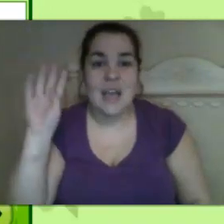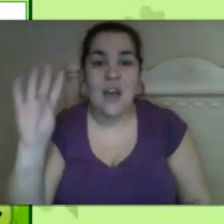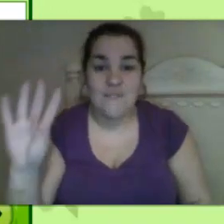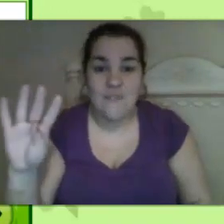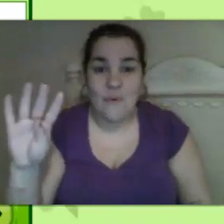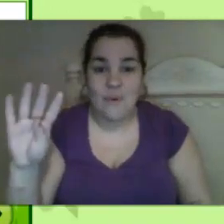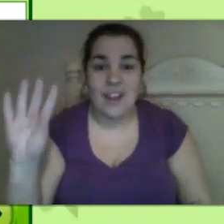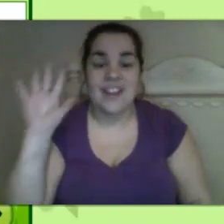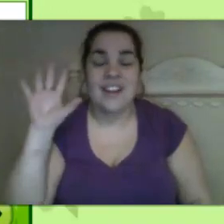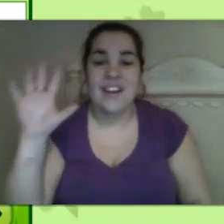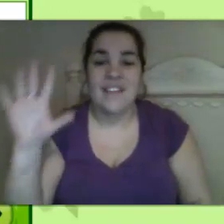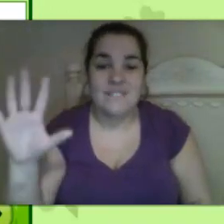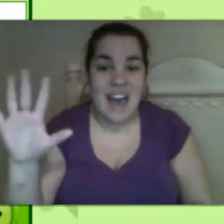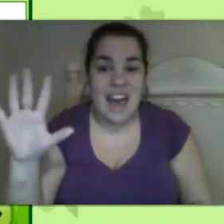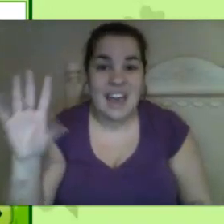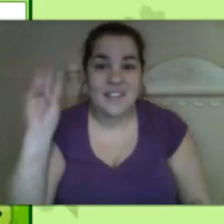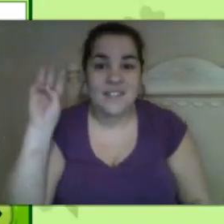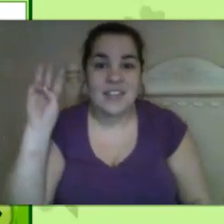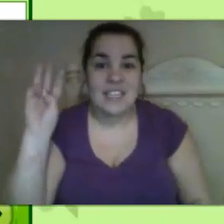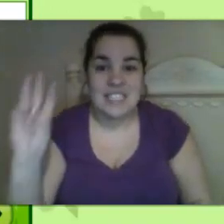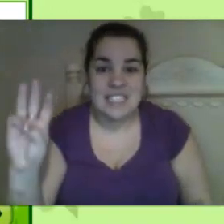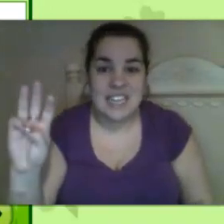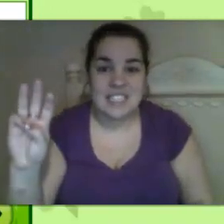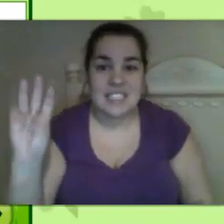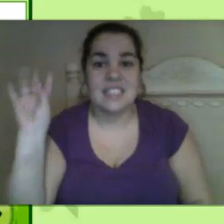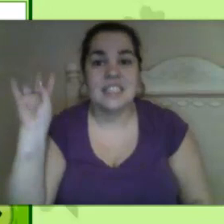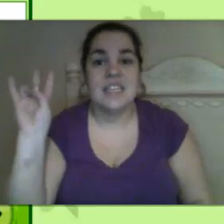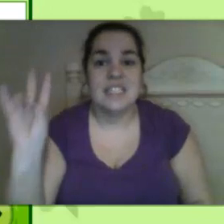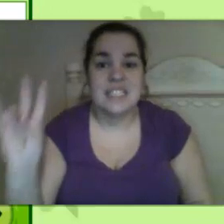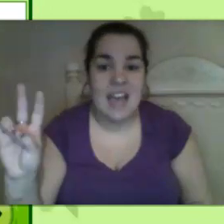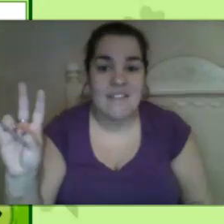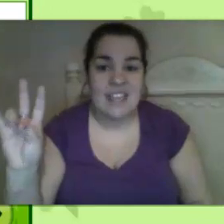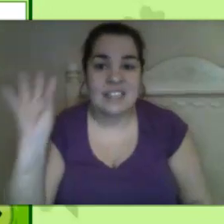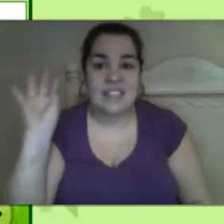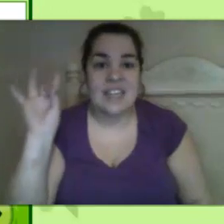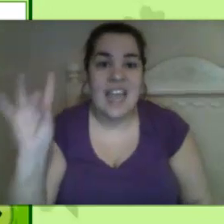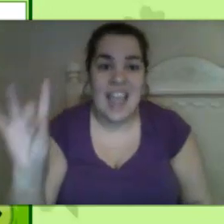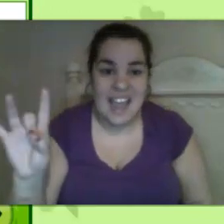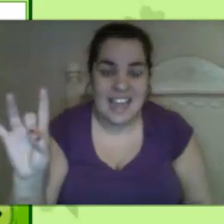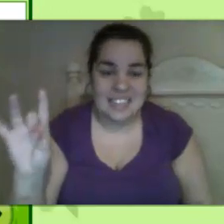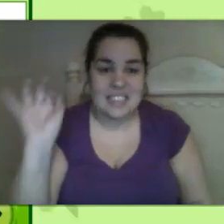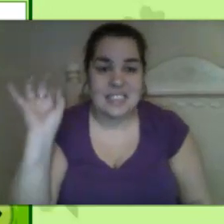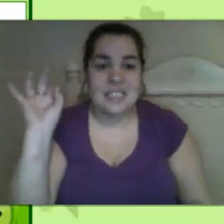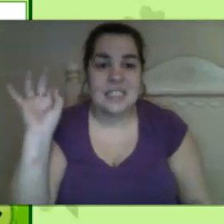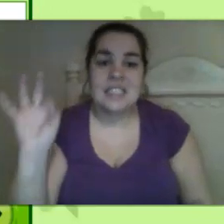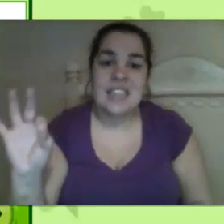3, 4, 5, 6, 7,